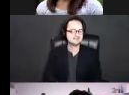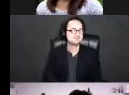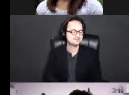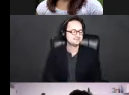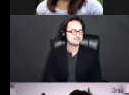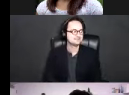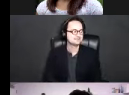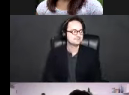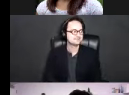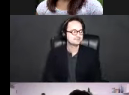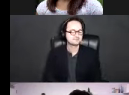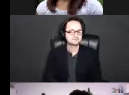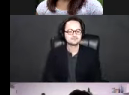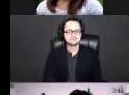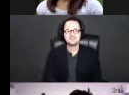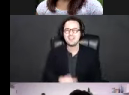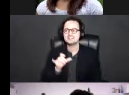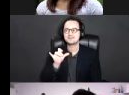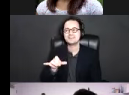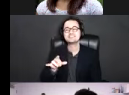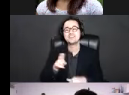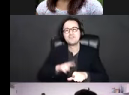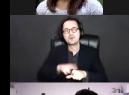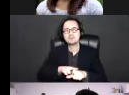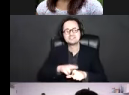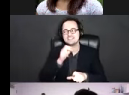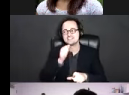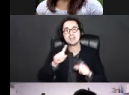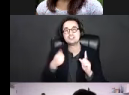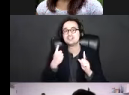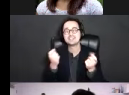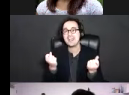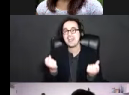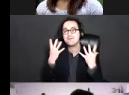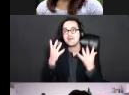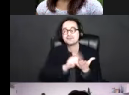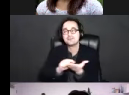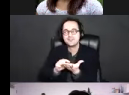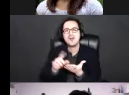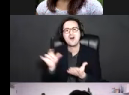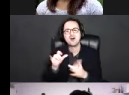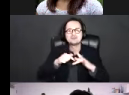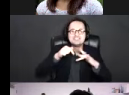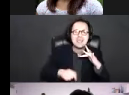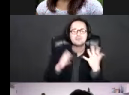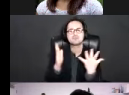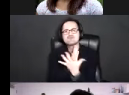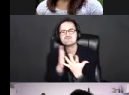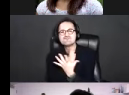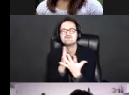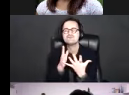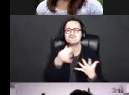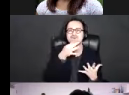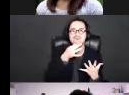that was kind of, and of course, it's not just the number of the publications, but the depth and breadth of publications, I